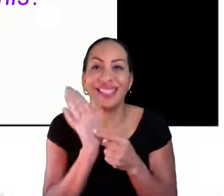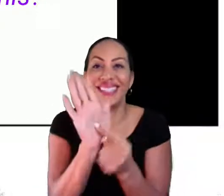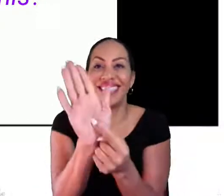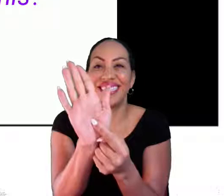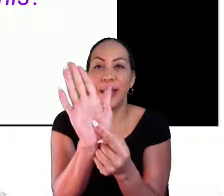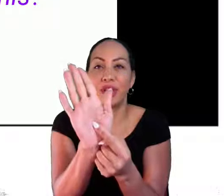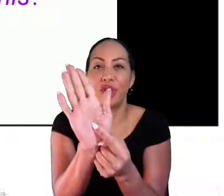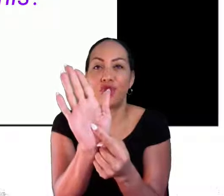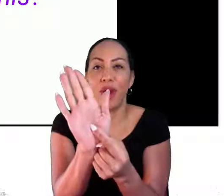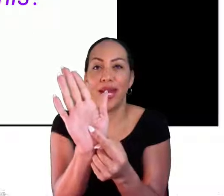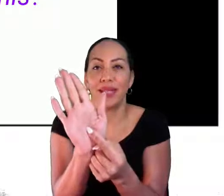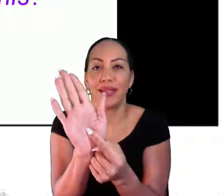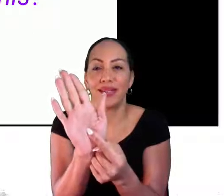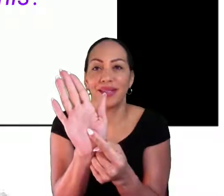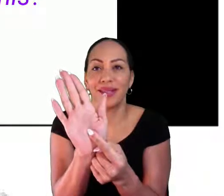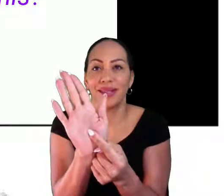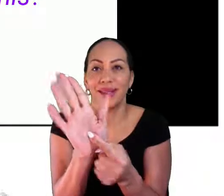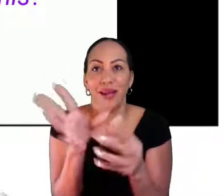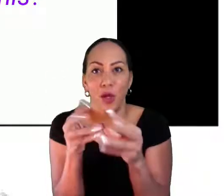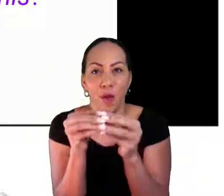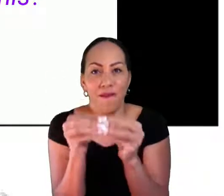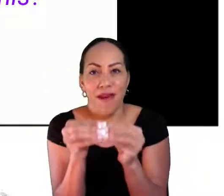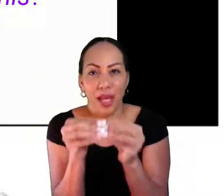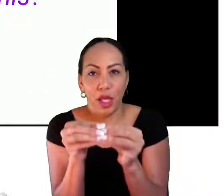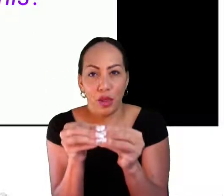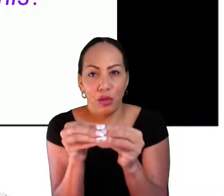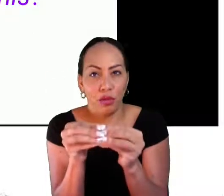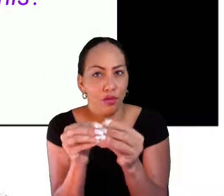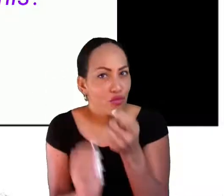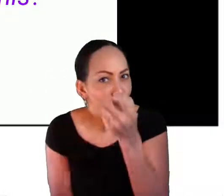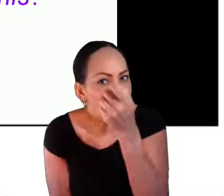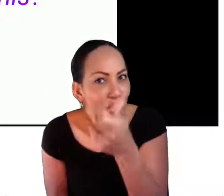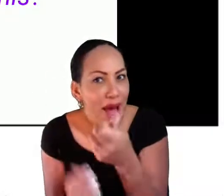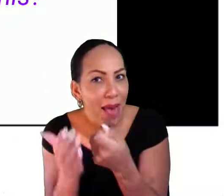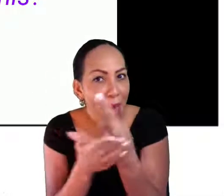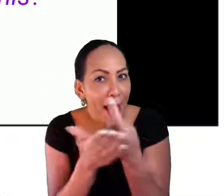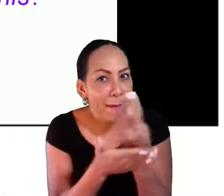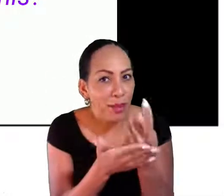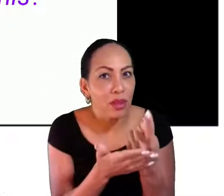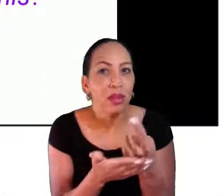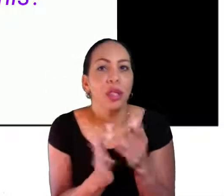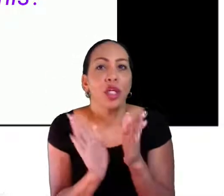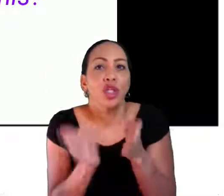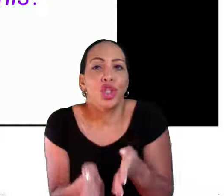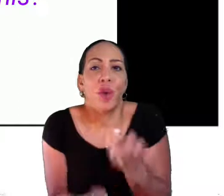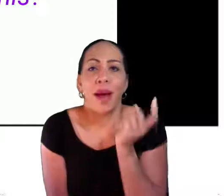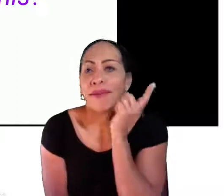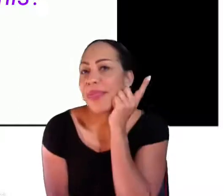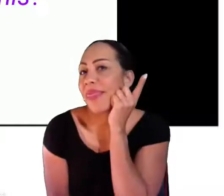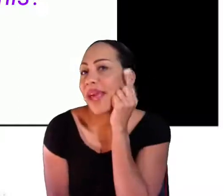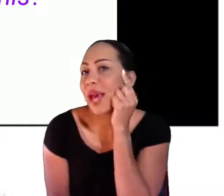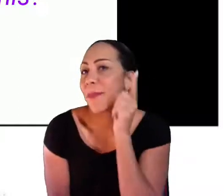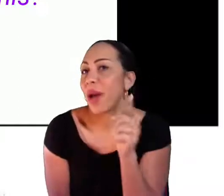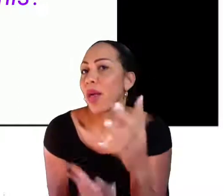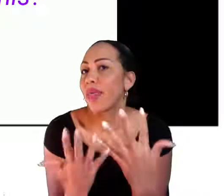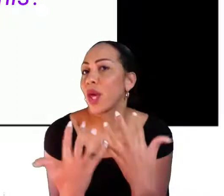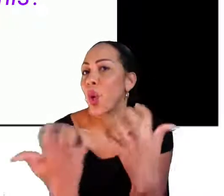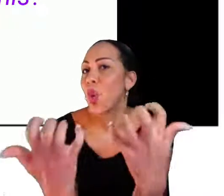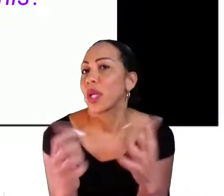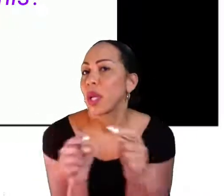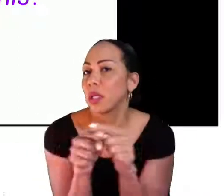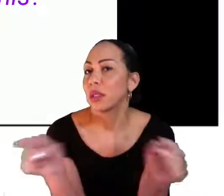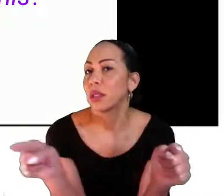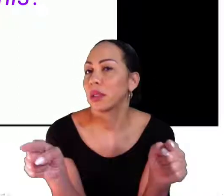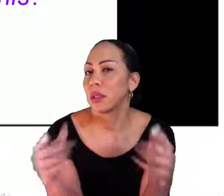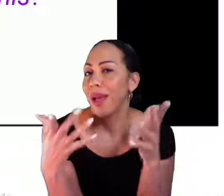those in your processes are really slim. There's not many of them. So you've got to really think about the audience. It is how you're demonstrating and